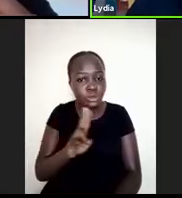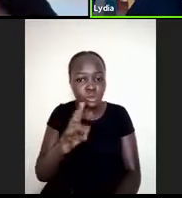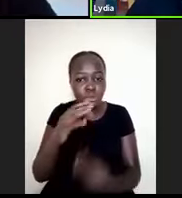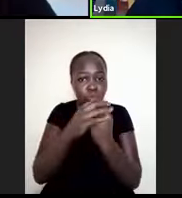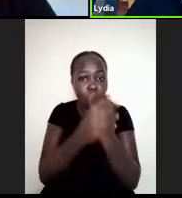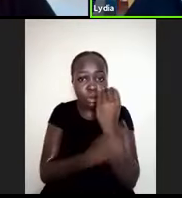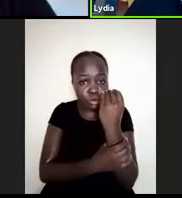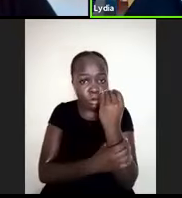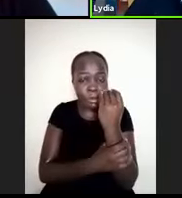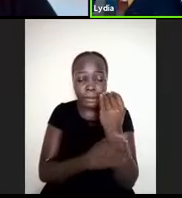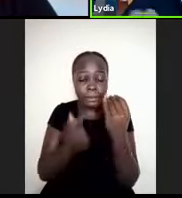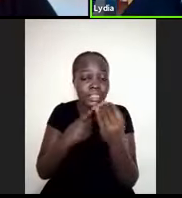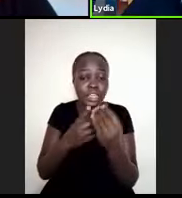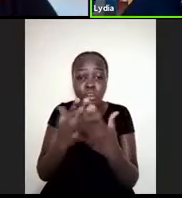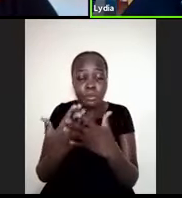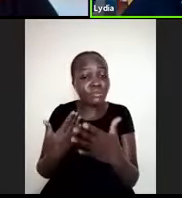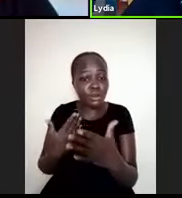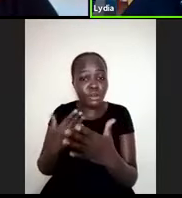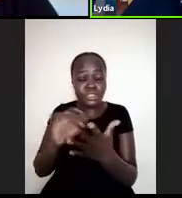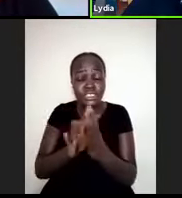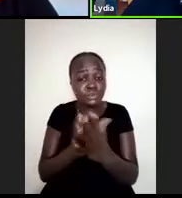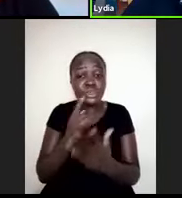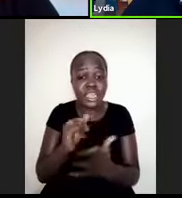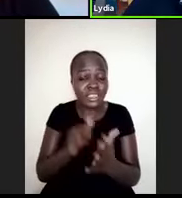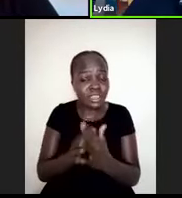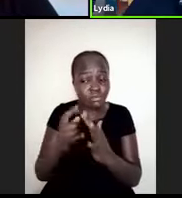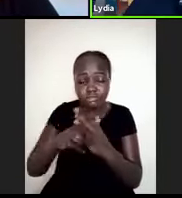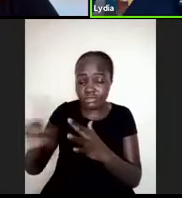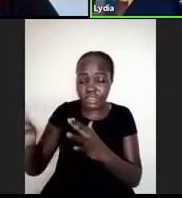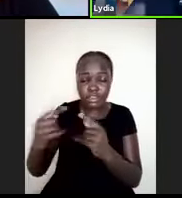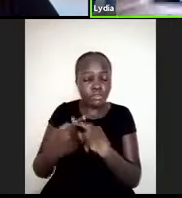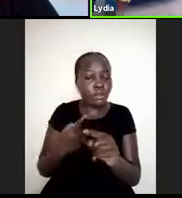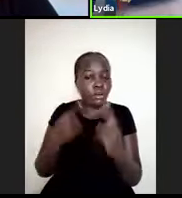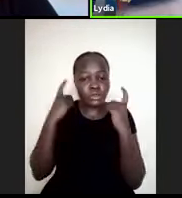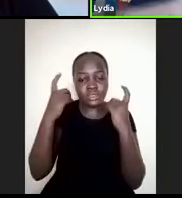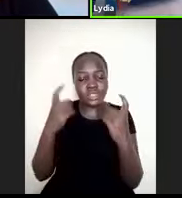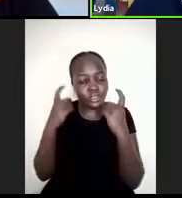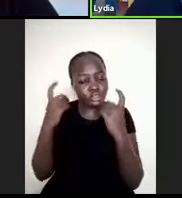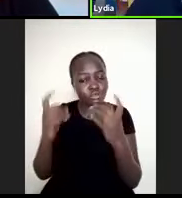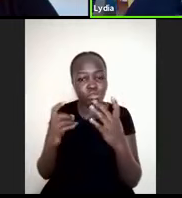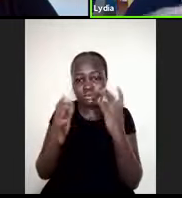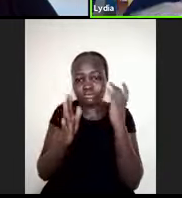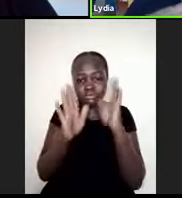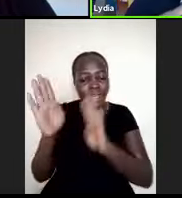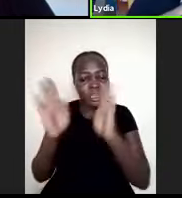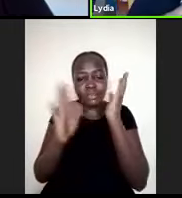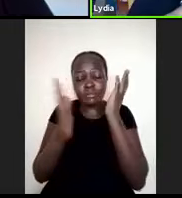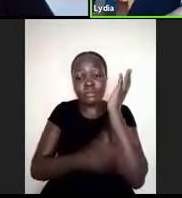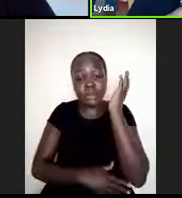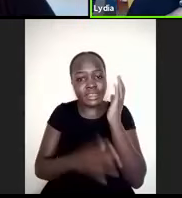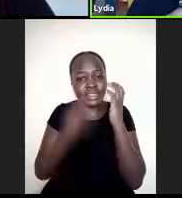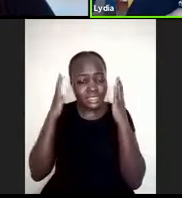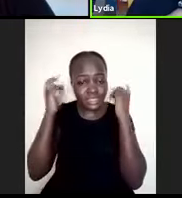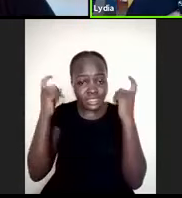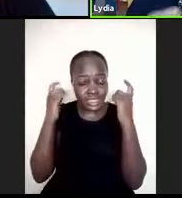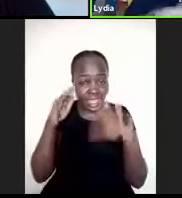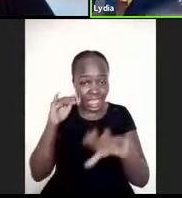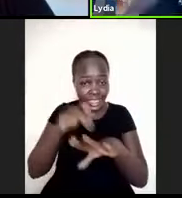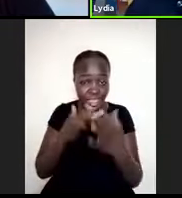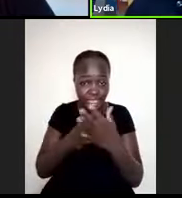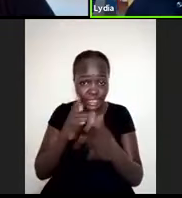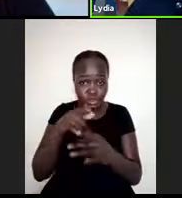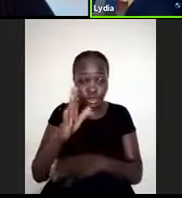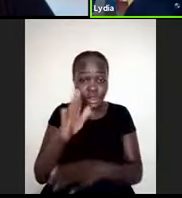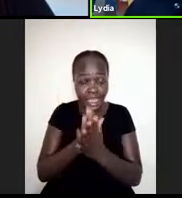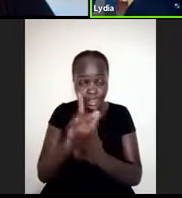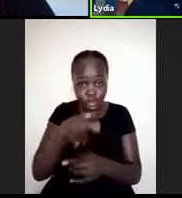you before, the Bible has said, flee from sexual immorality. You sin against God, you sin against yourself, and you